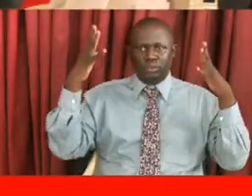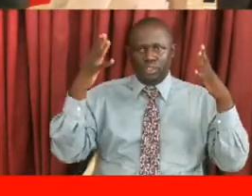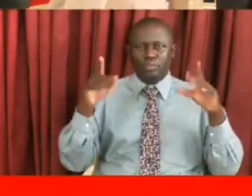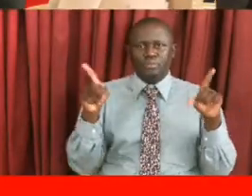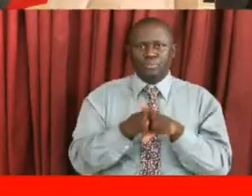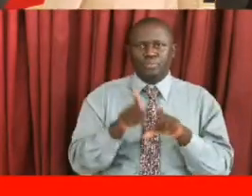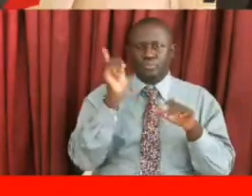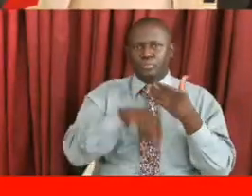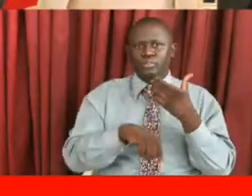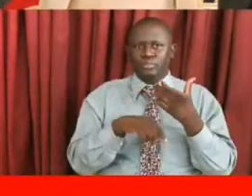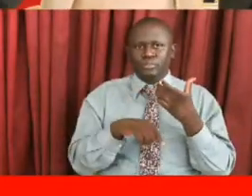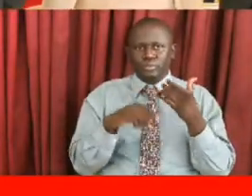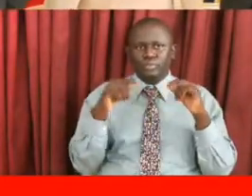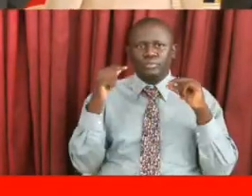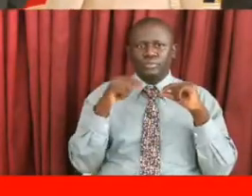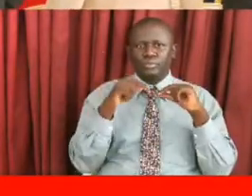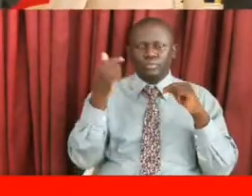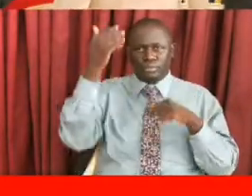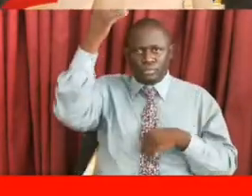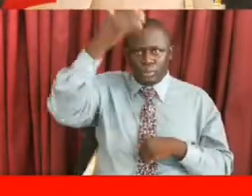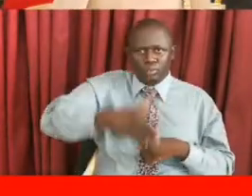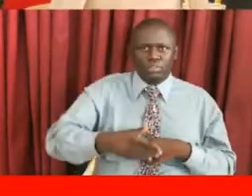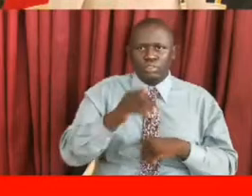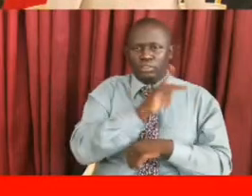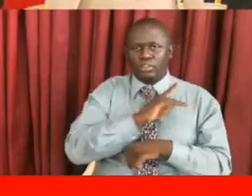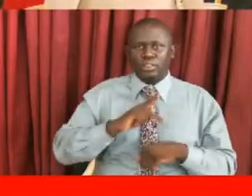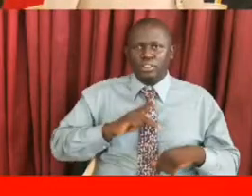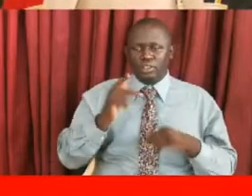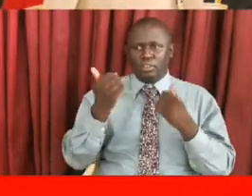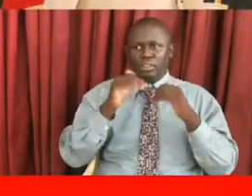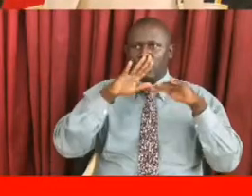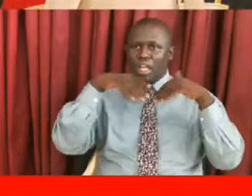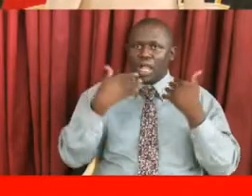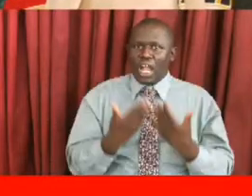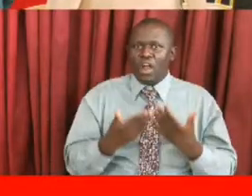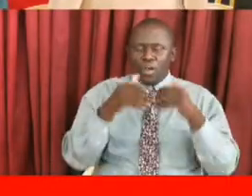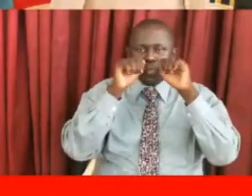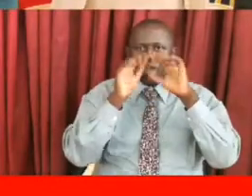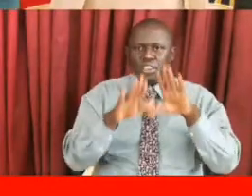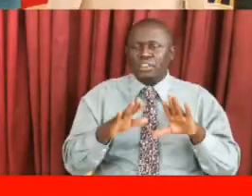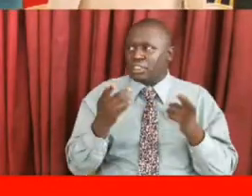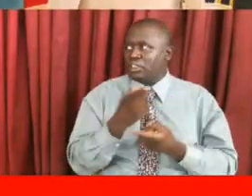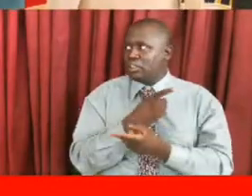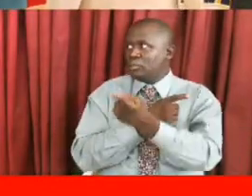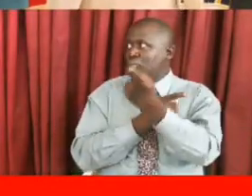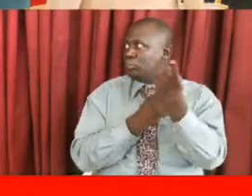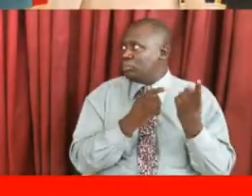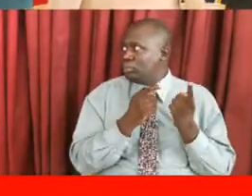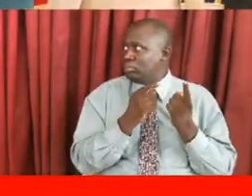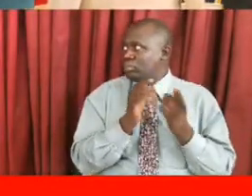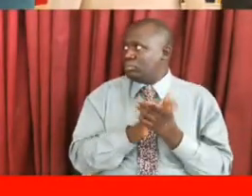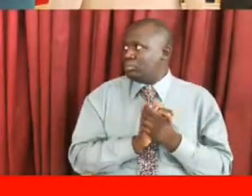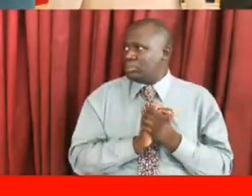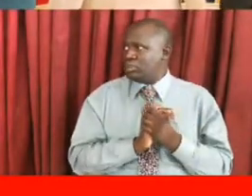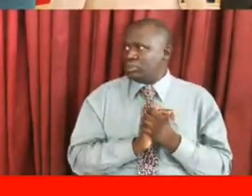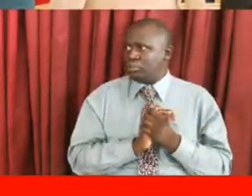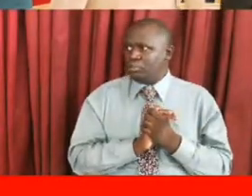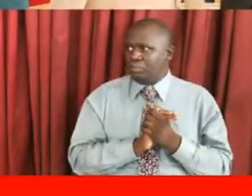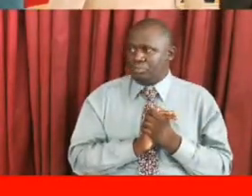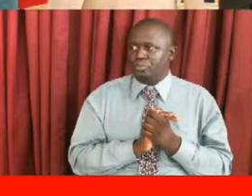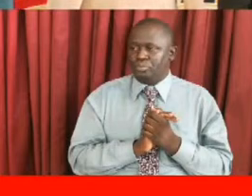guests of the king how blessed these pilgrims are